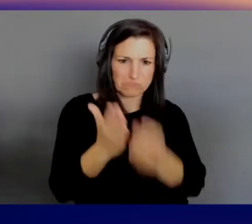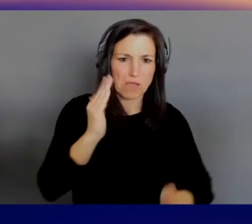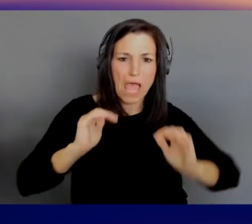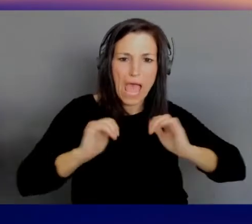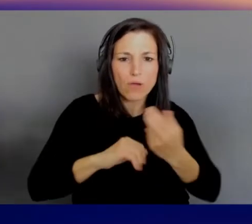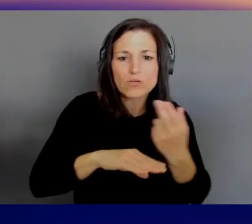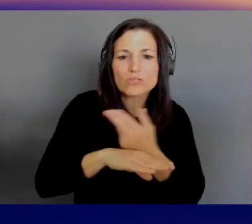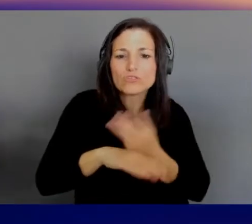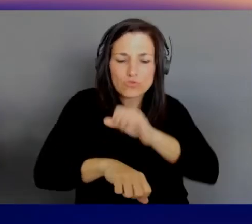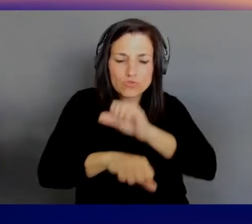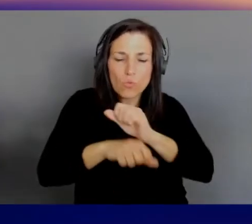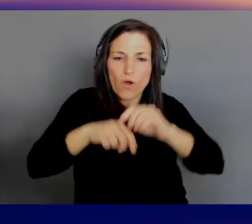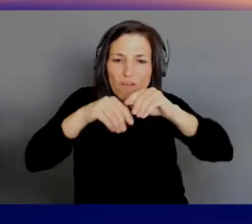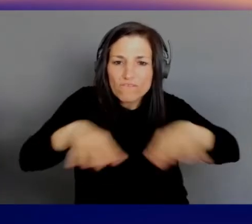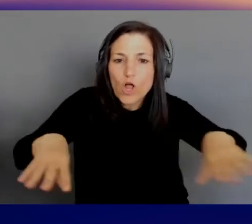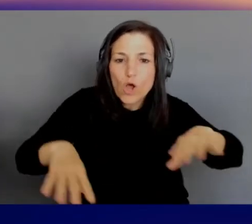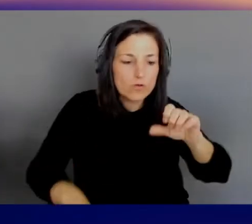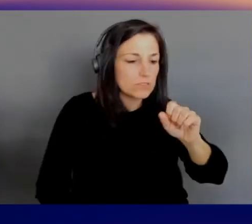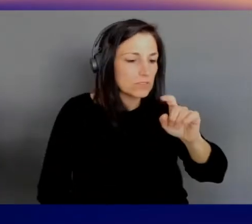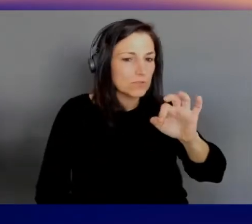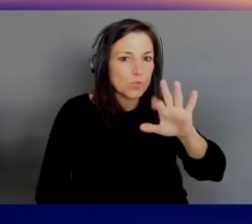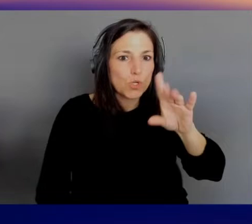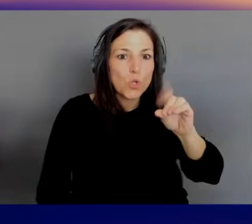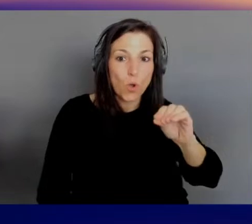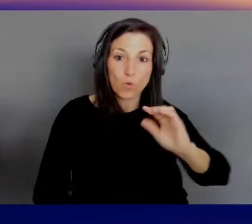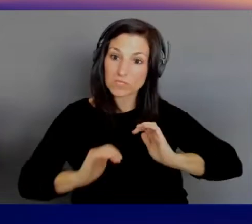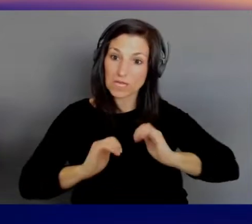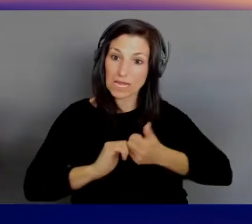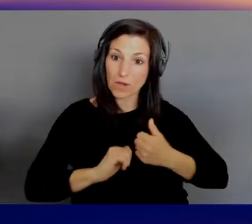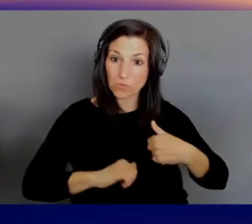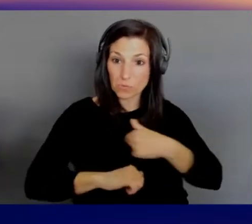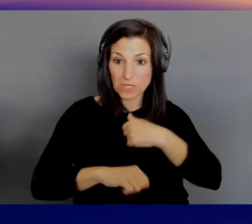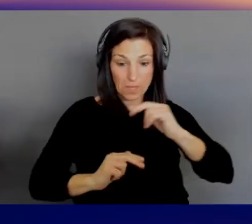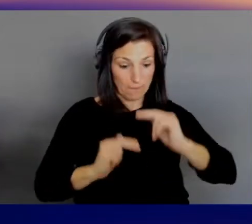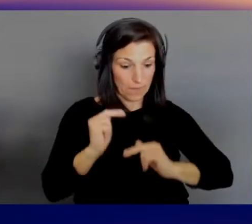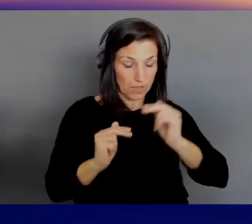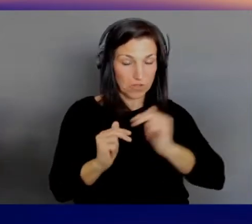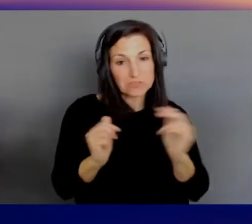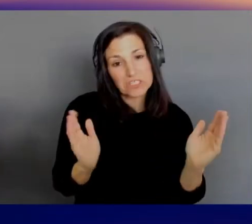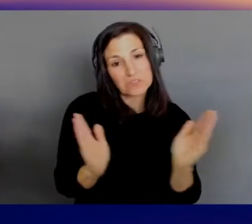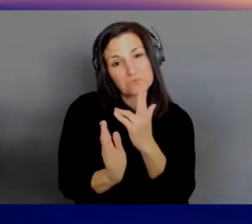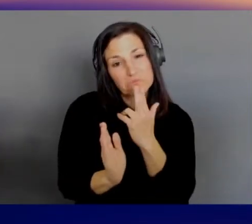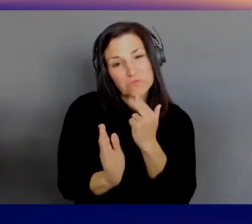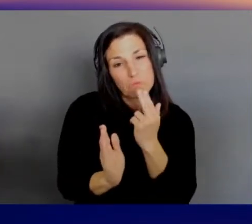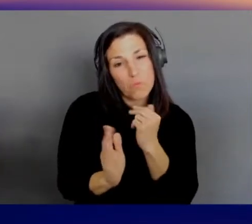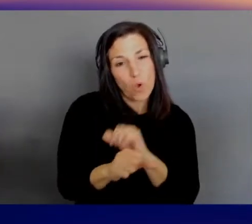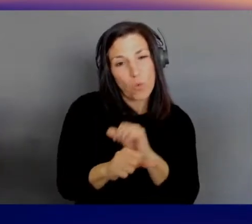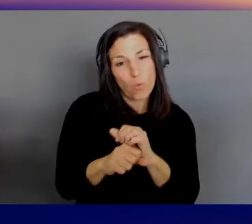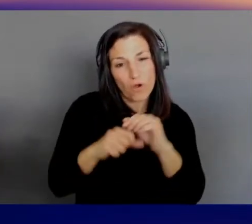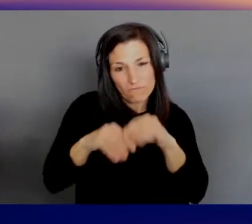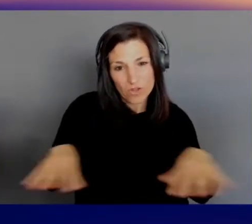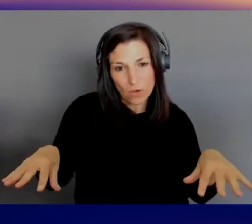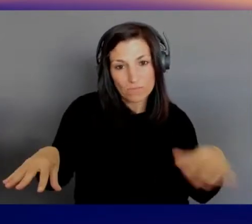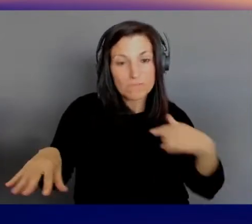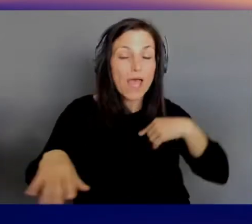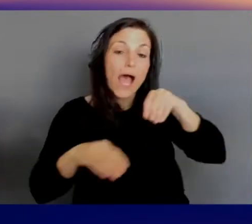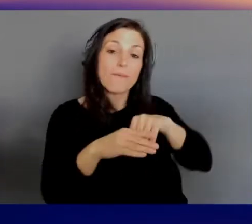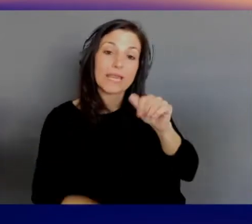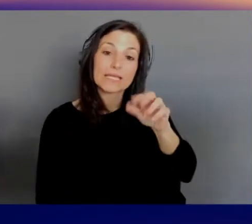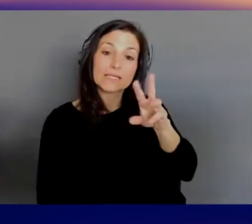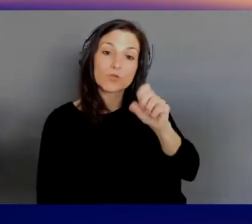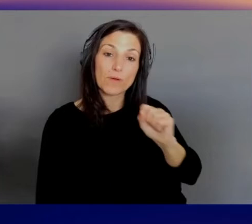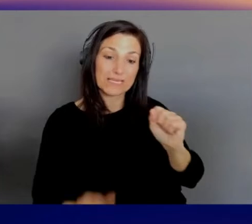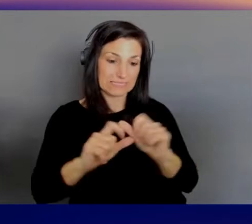Studios to build a small workflow. I'm in AWS console, and I'm inside Step